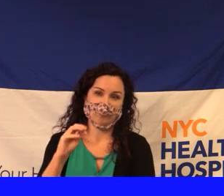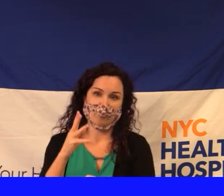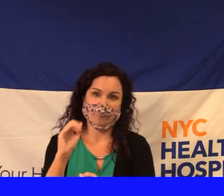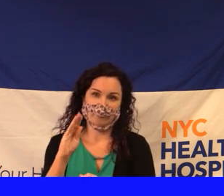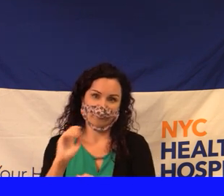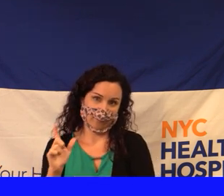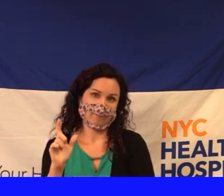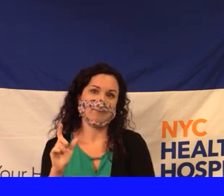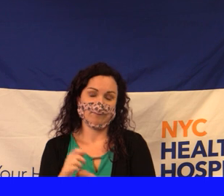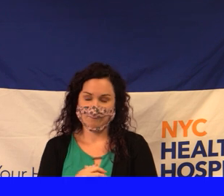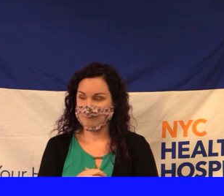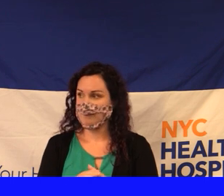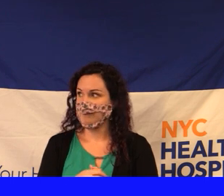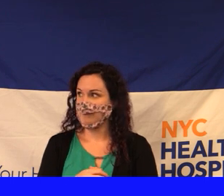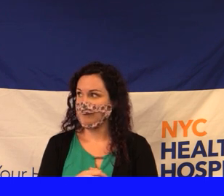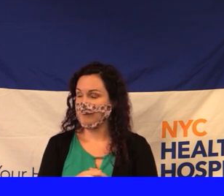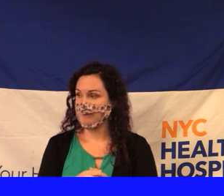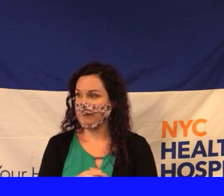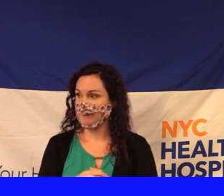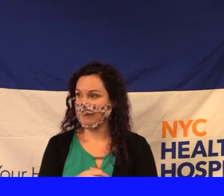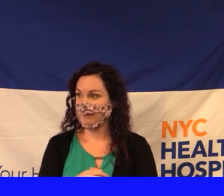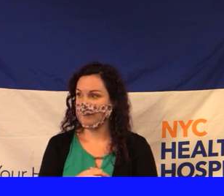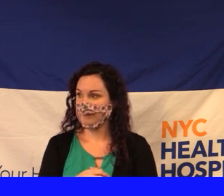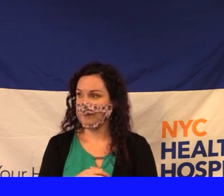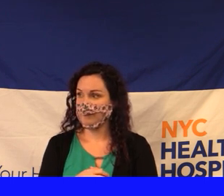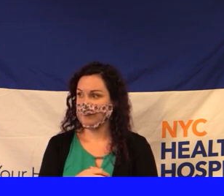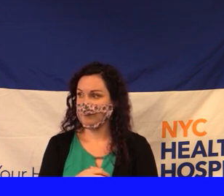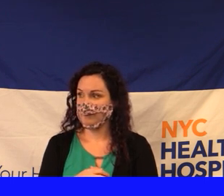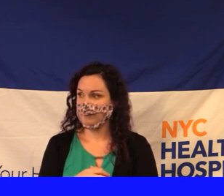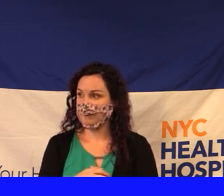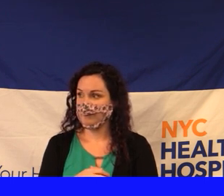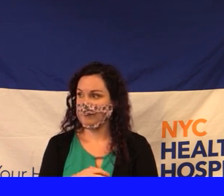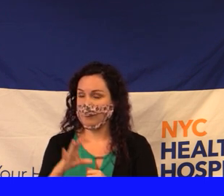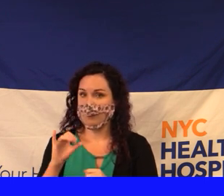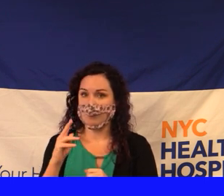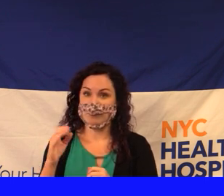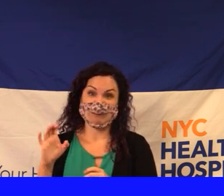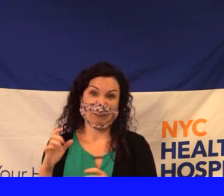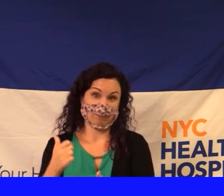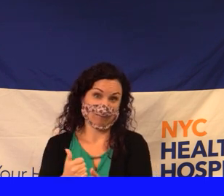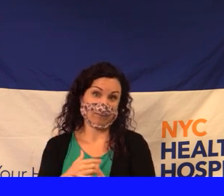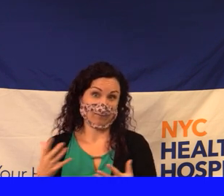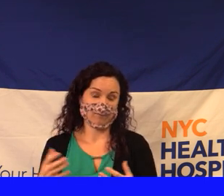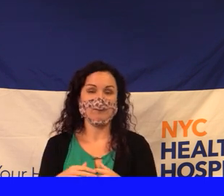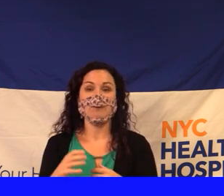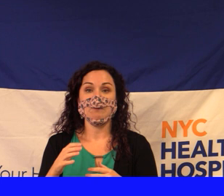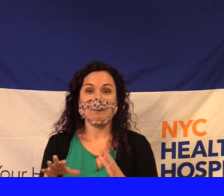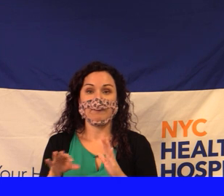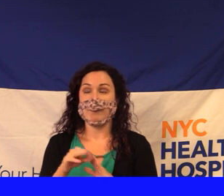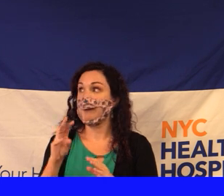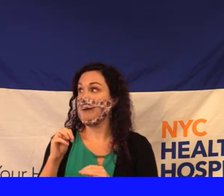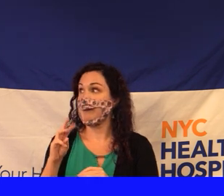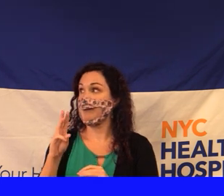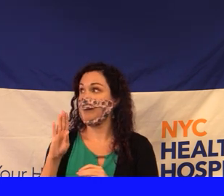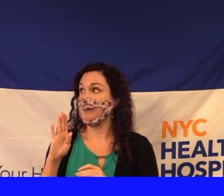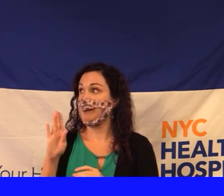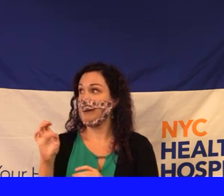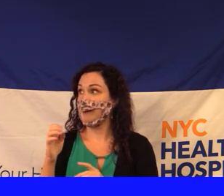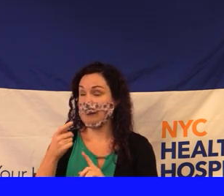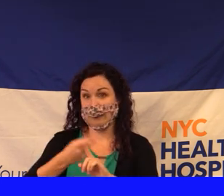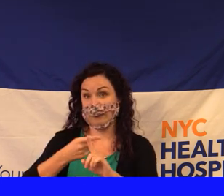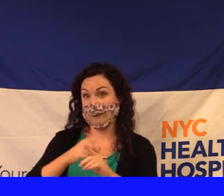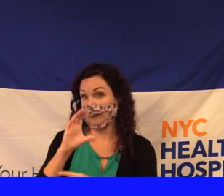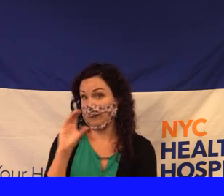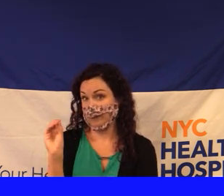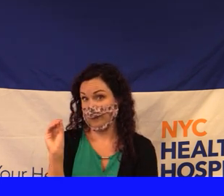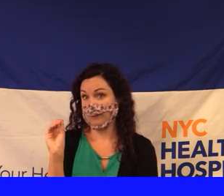Omnicell. So we have found Omnicell, and Omnicell's helped us as well, find a MWBE leasing